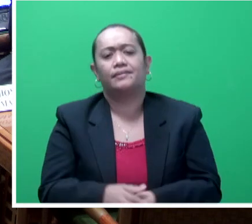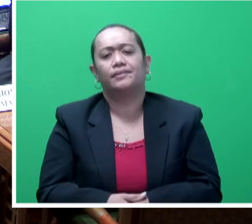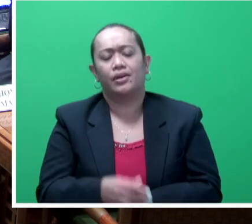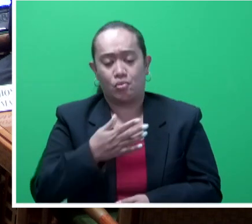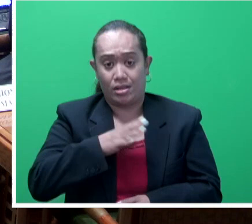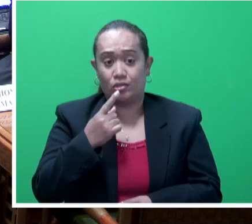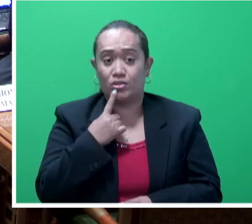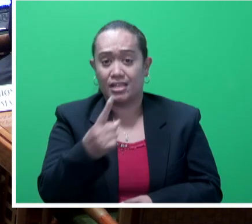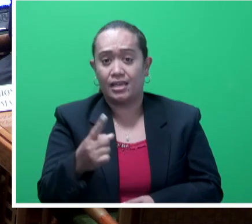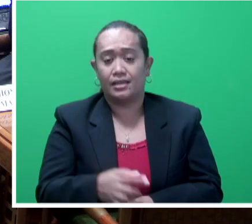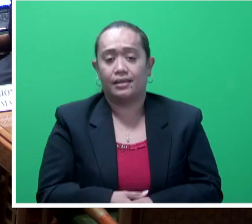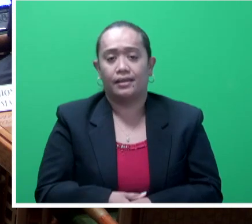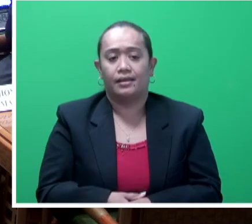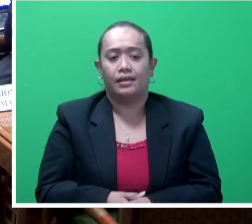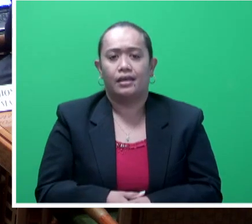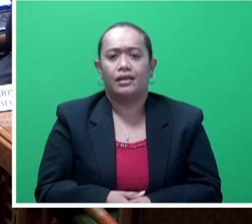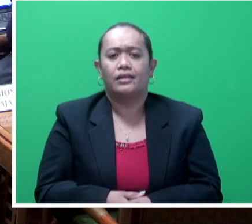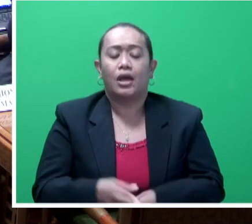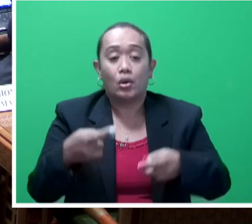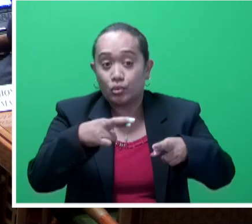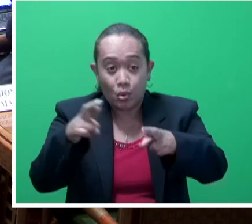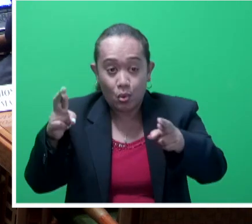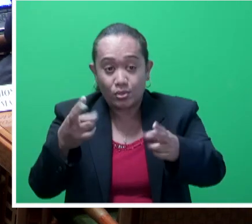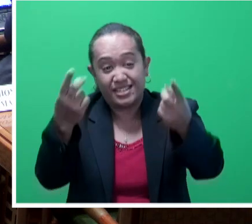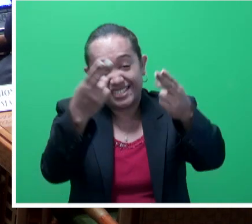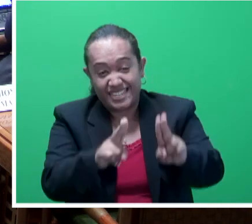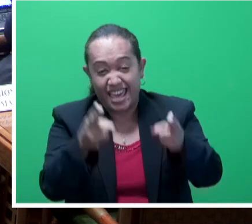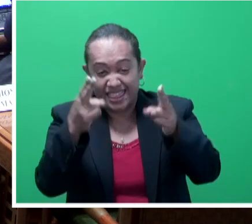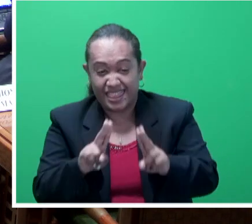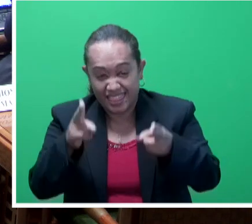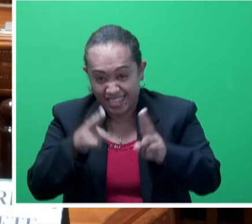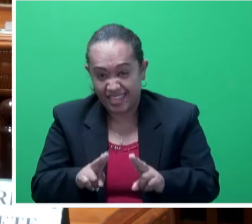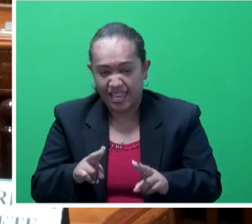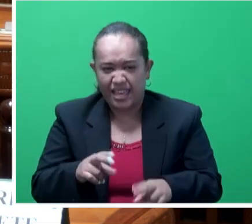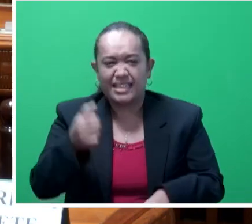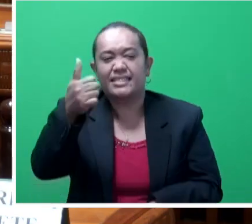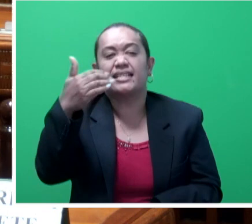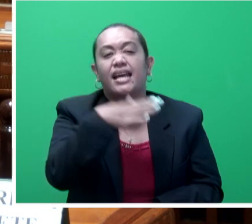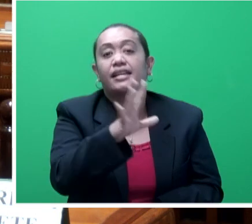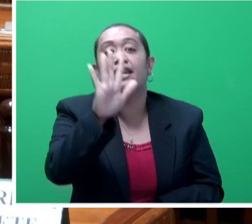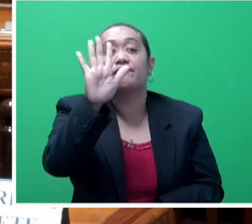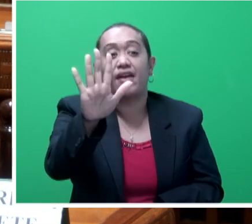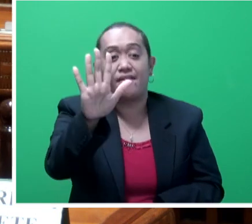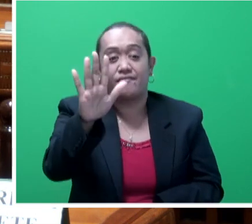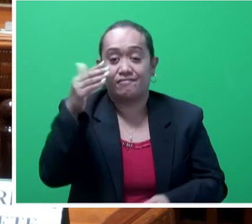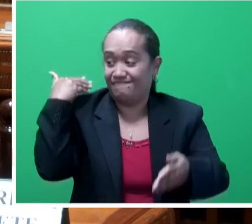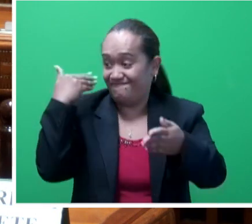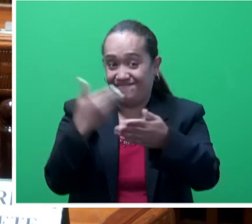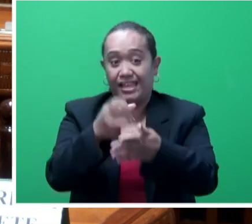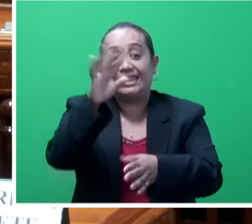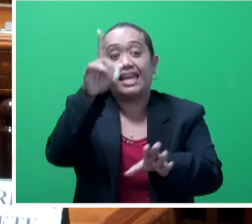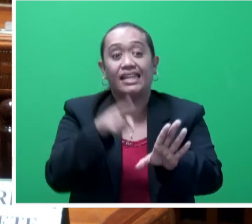stating that the road fatality statistics for the last 10 years was around 605, Mr. Speaker,